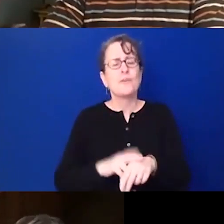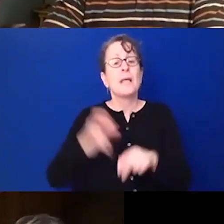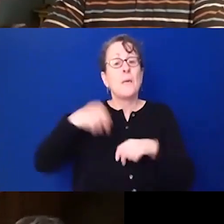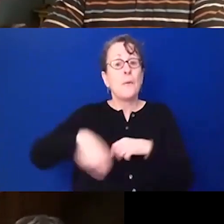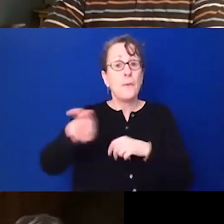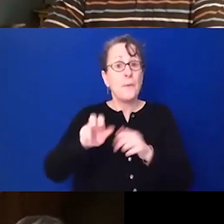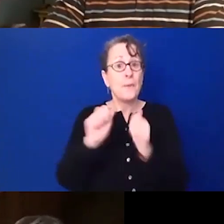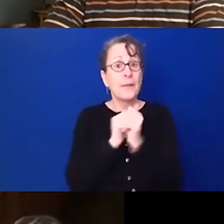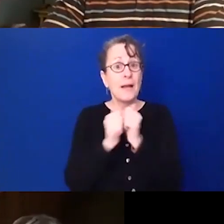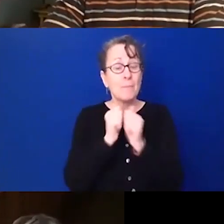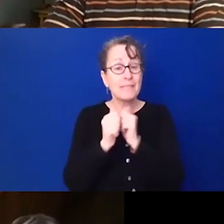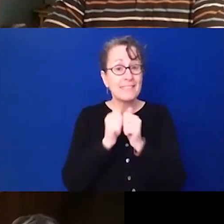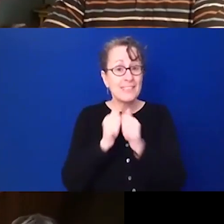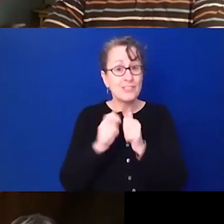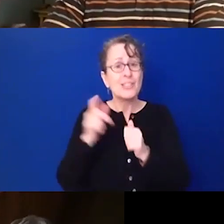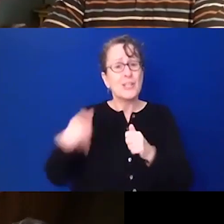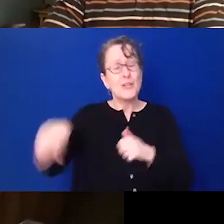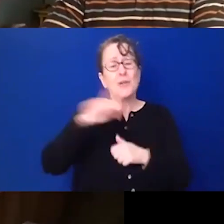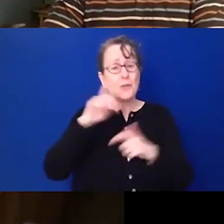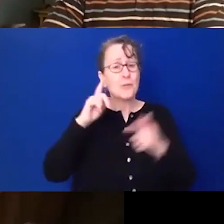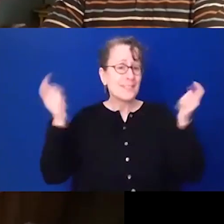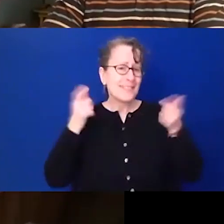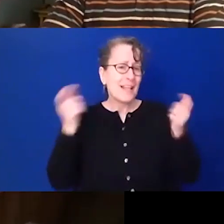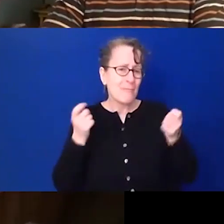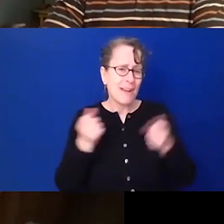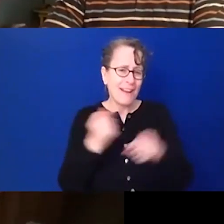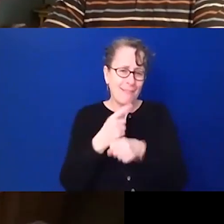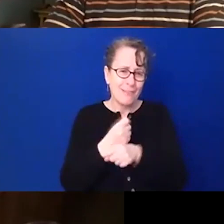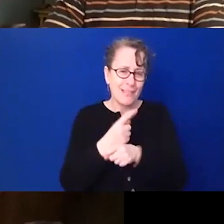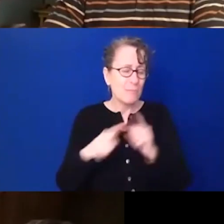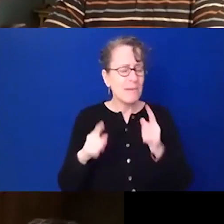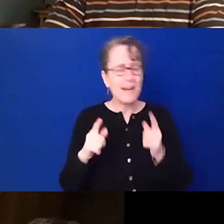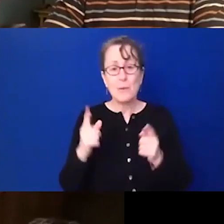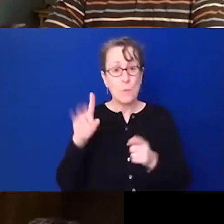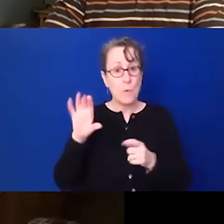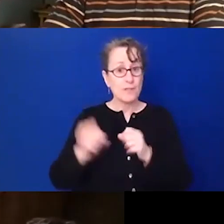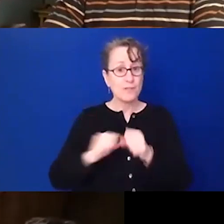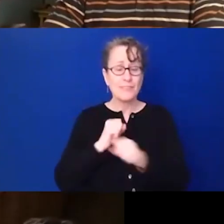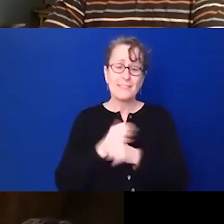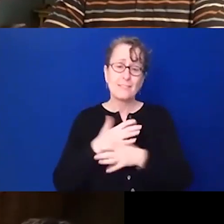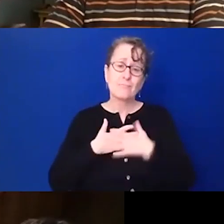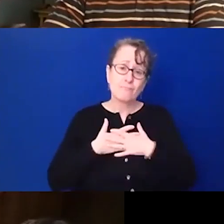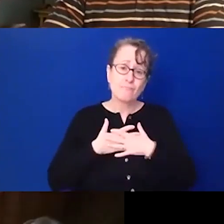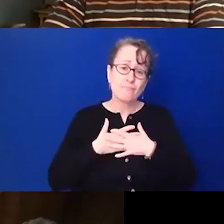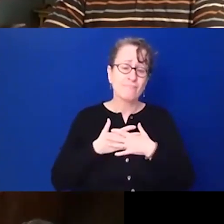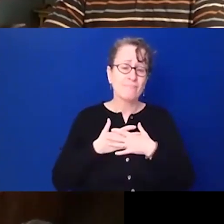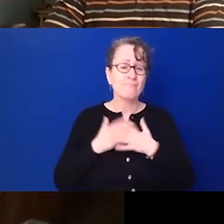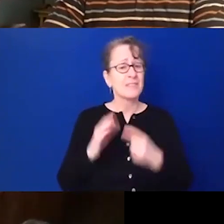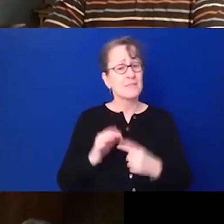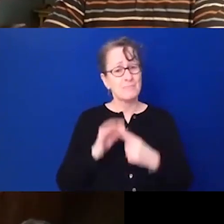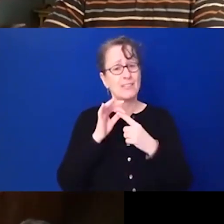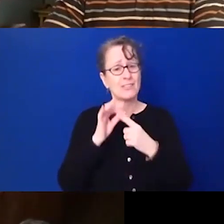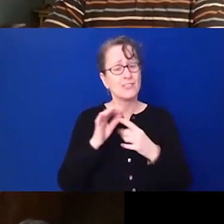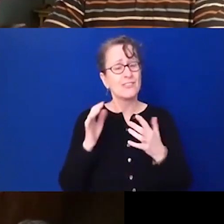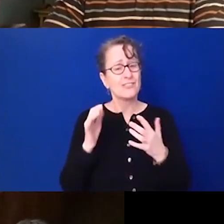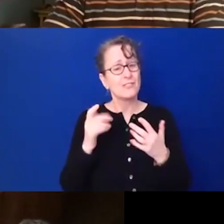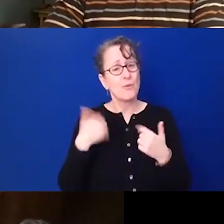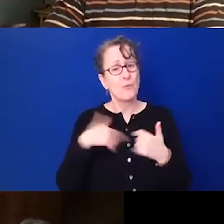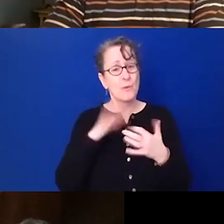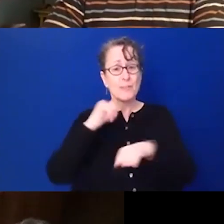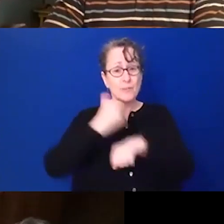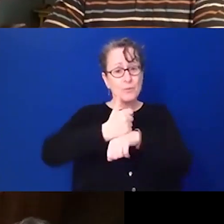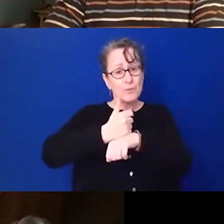But this special event, this 100th anniversary and this sculpture. So we'd like you